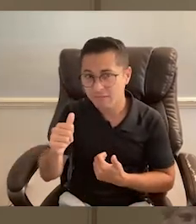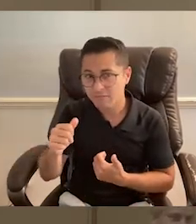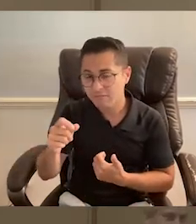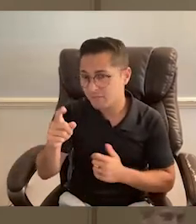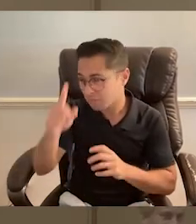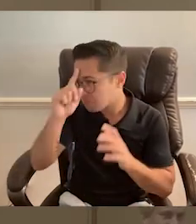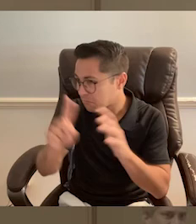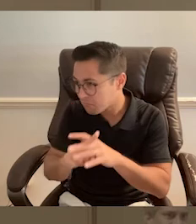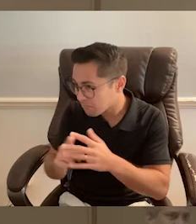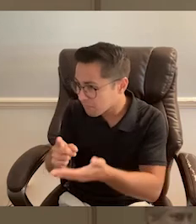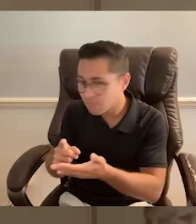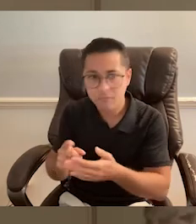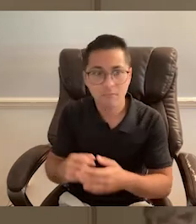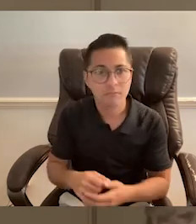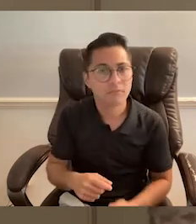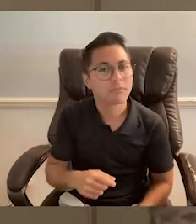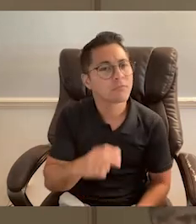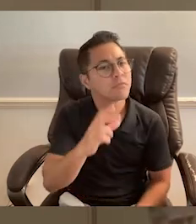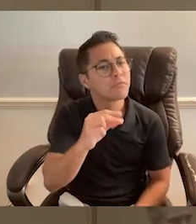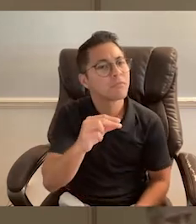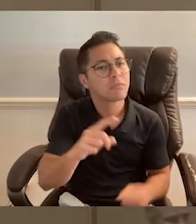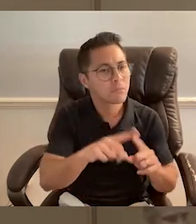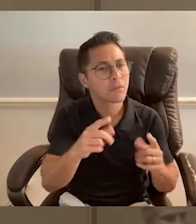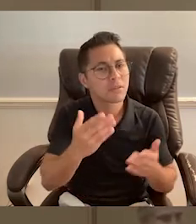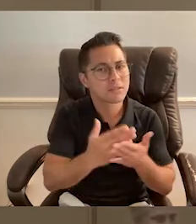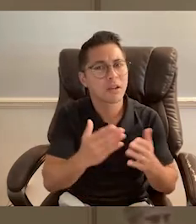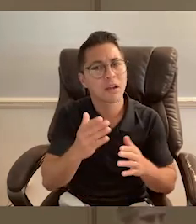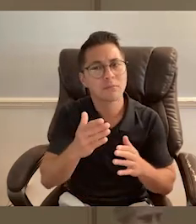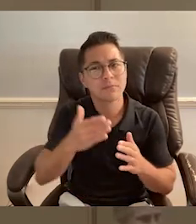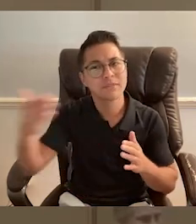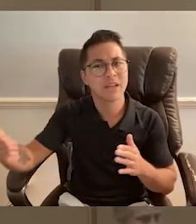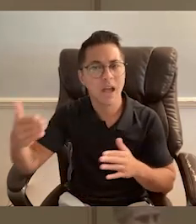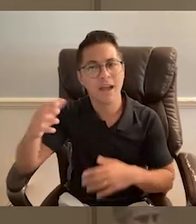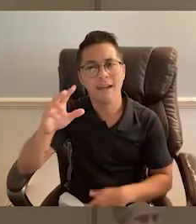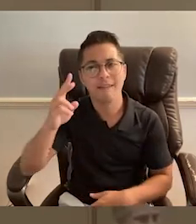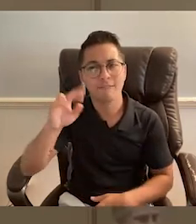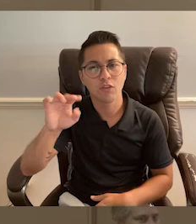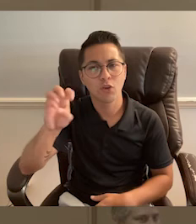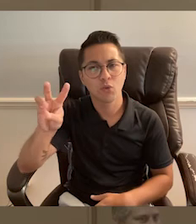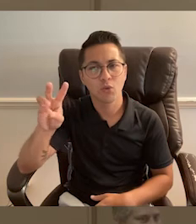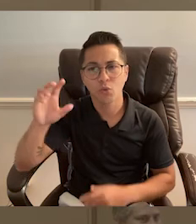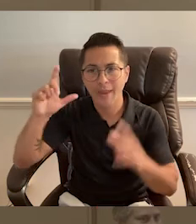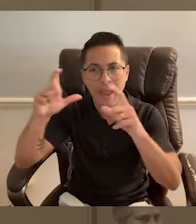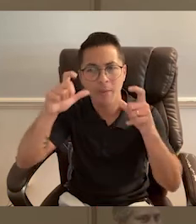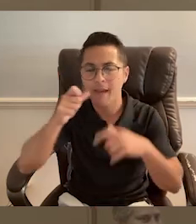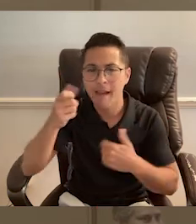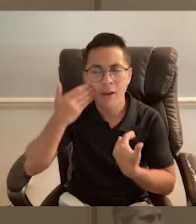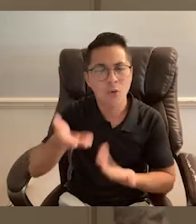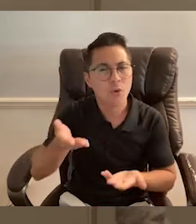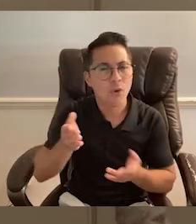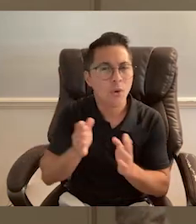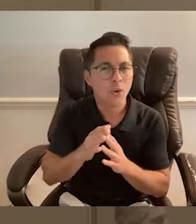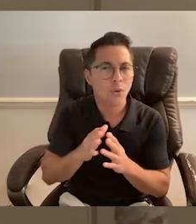how does it communicate with the brain? How is it able to, how's the robot, able to, do all this